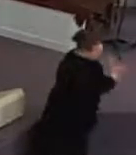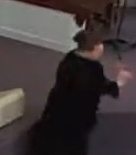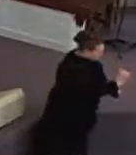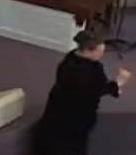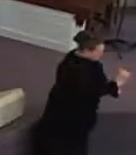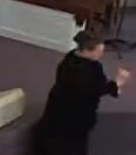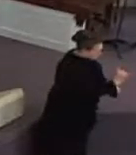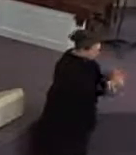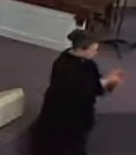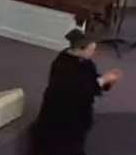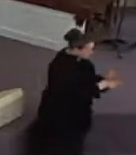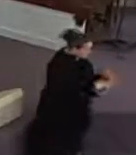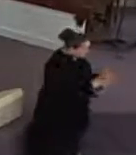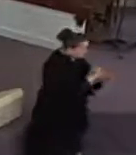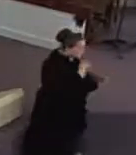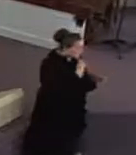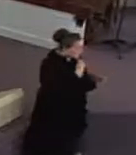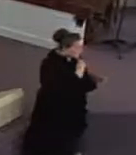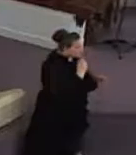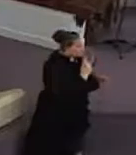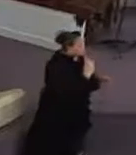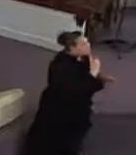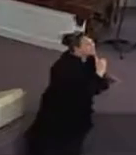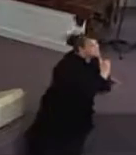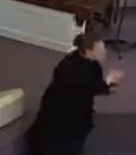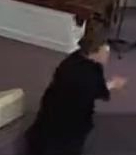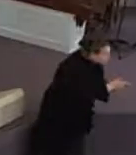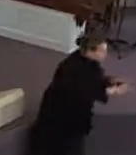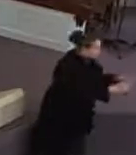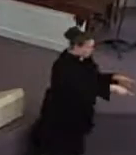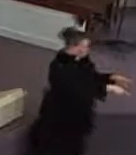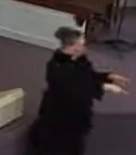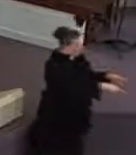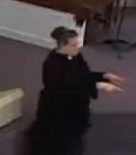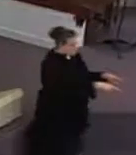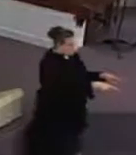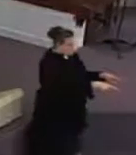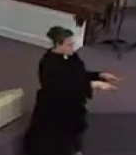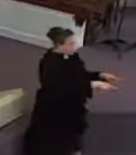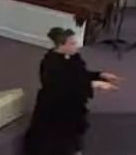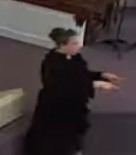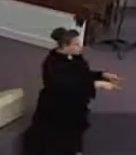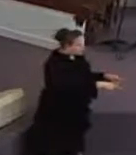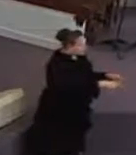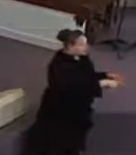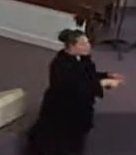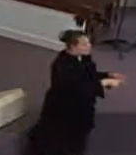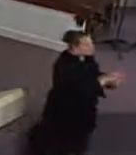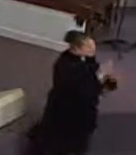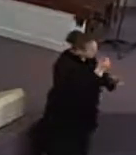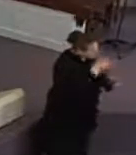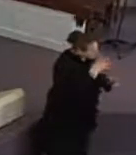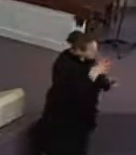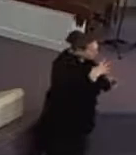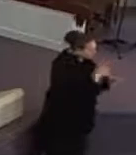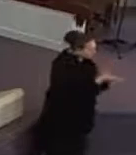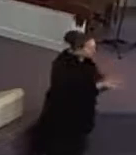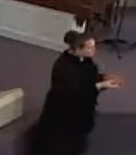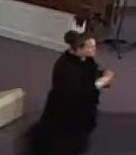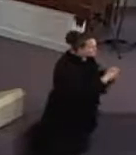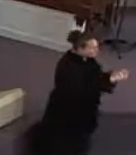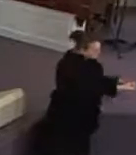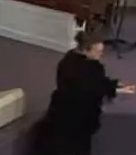that this literally happened. Amen. That she lived up to her word. Amen. Because of the grace that was bestowed